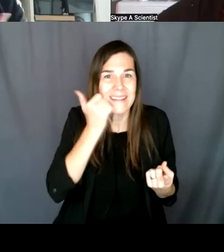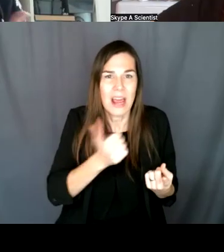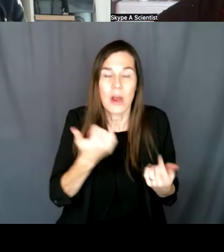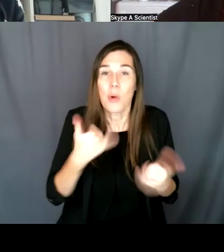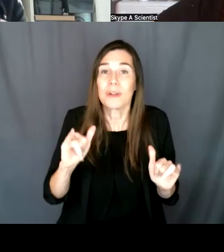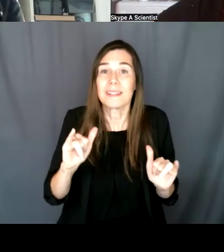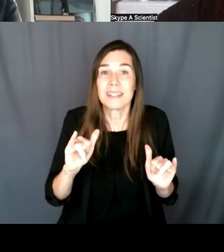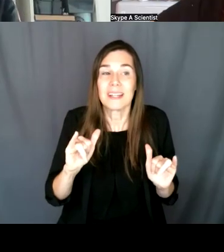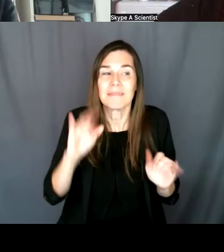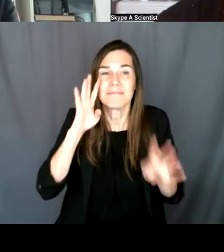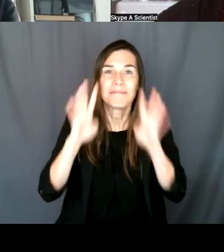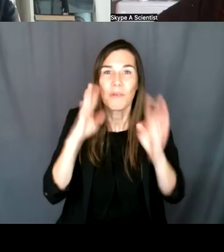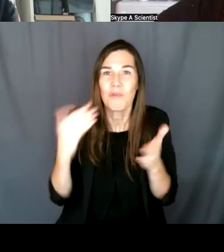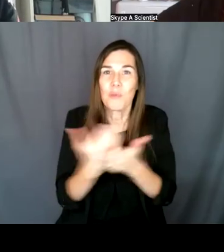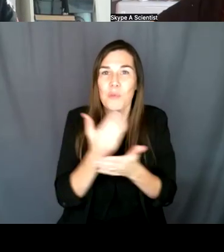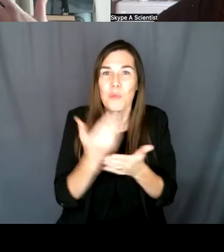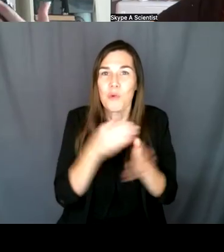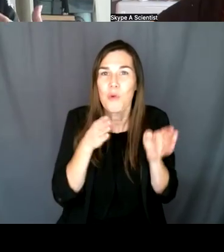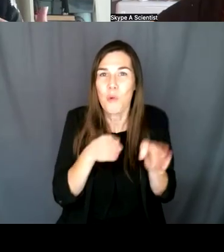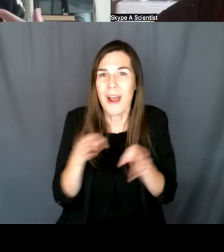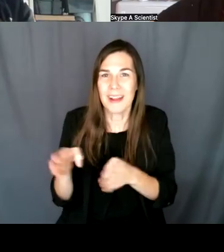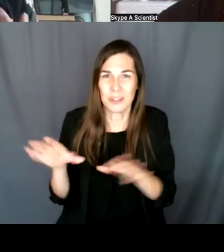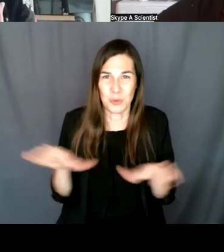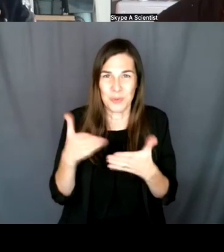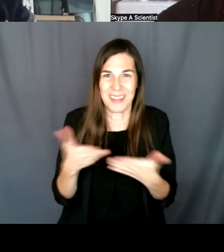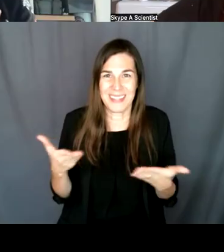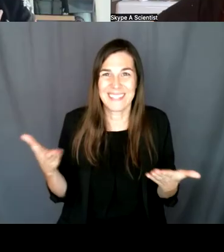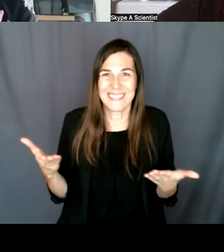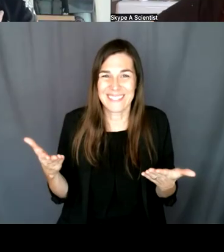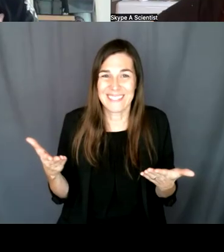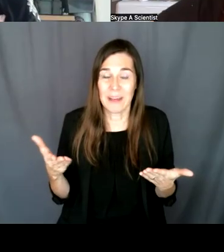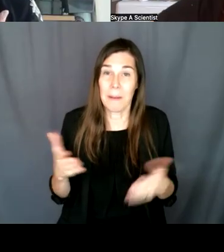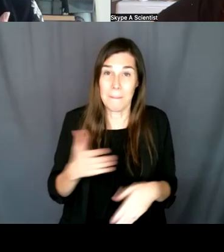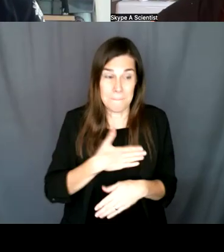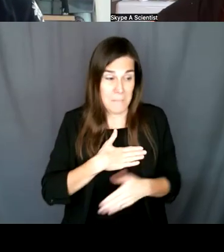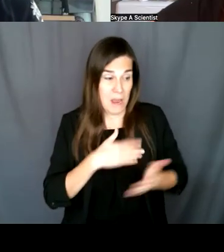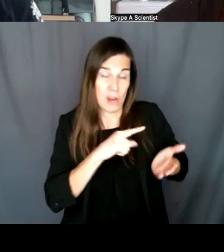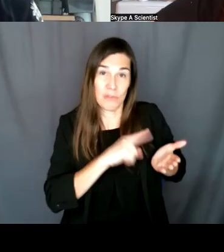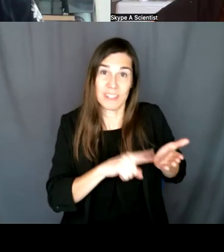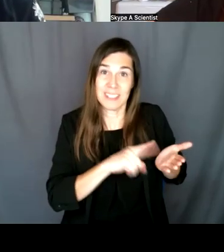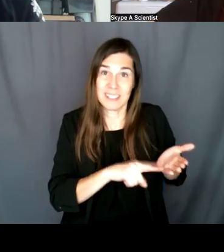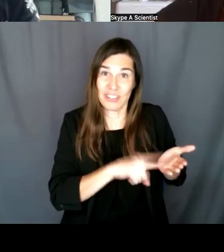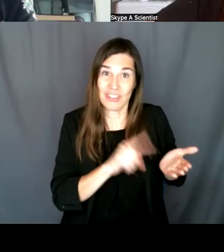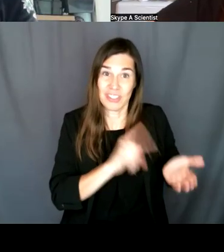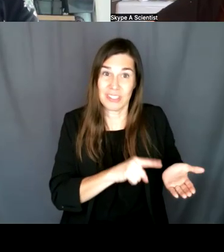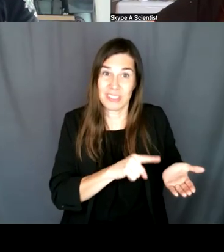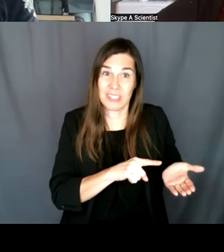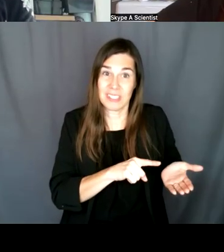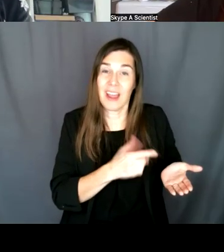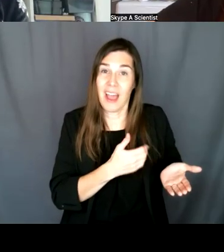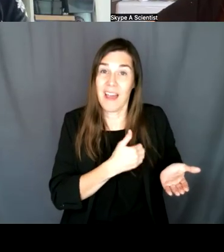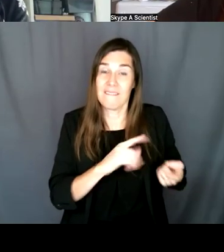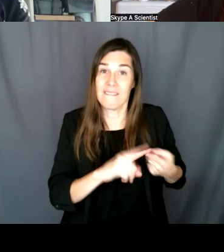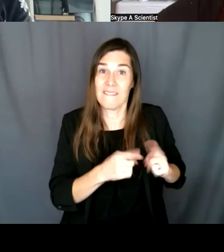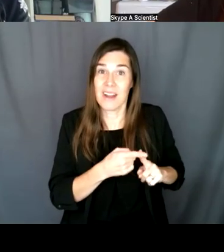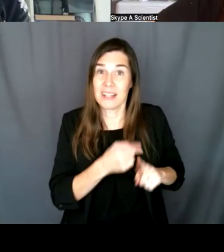up new ways to do things. So in the kind of research that I did, I had friends who